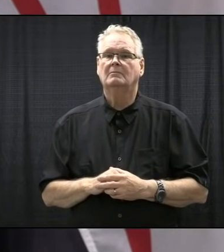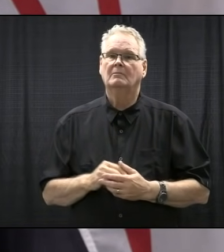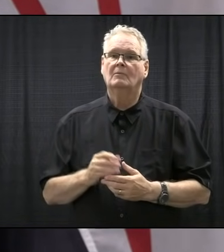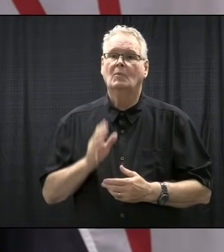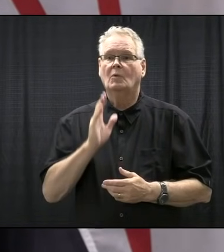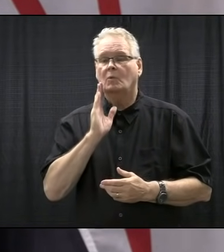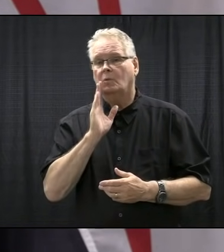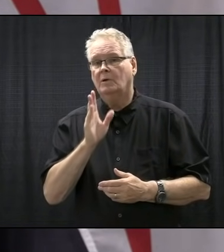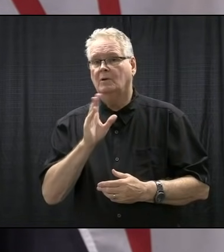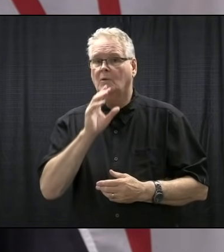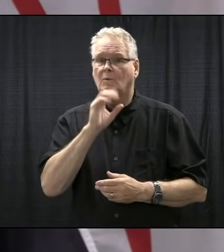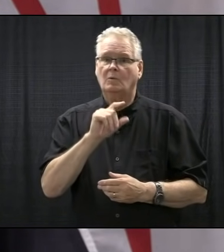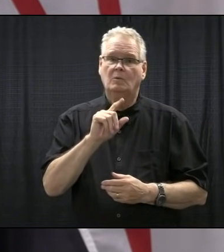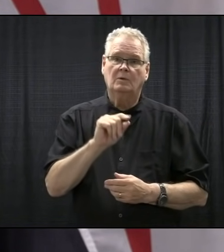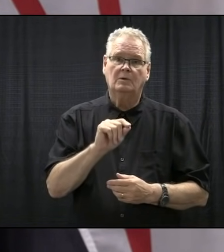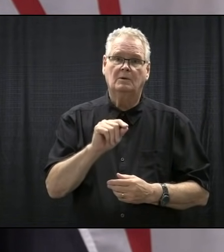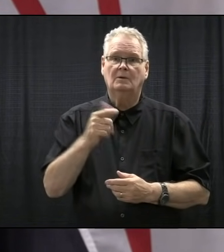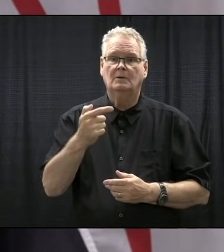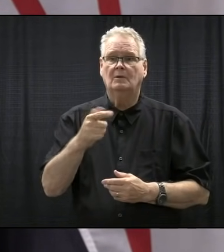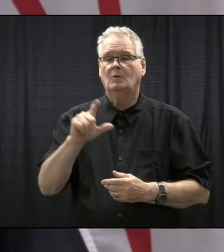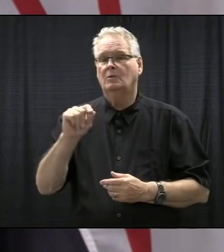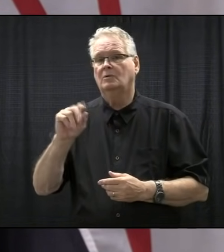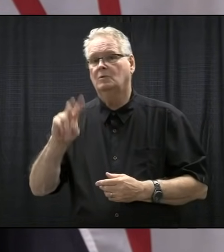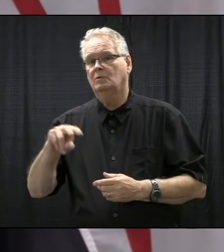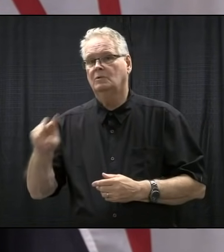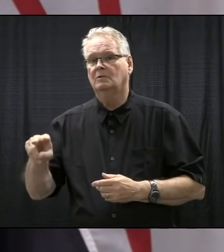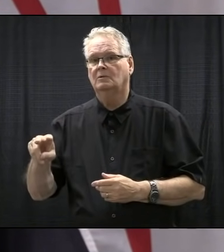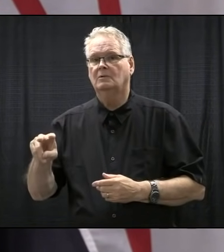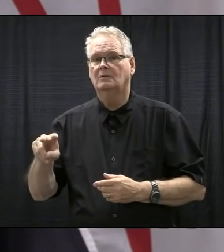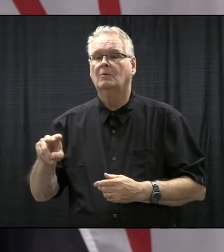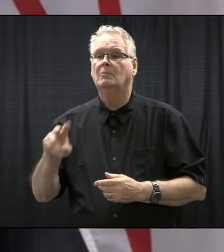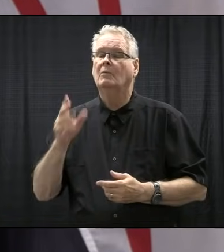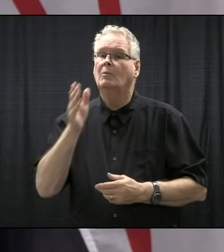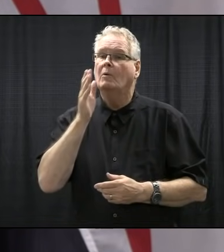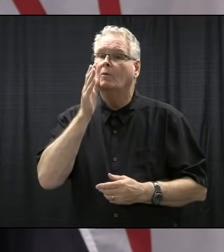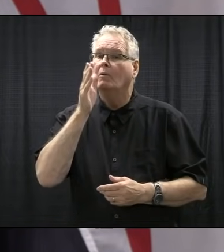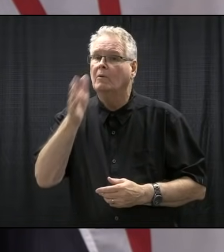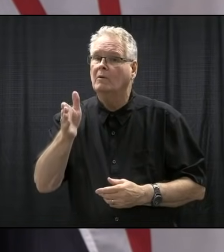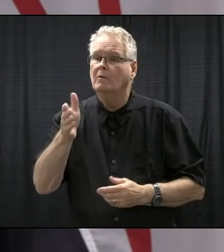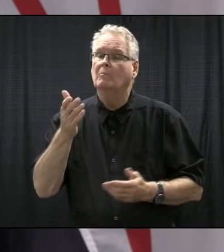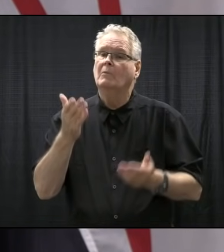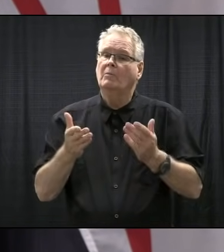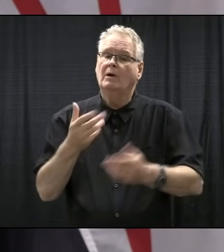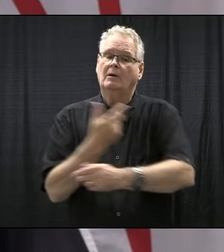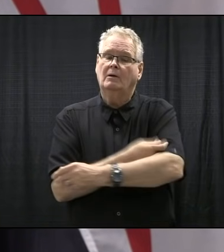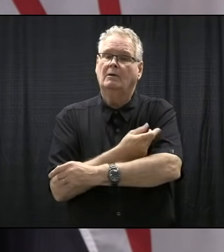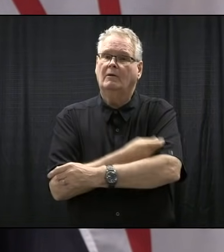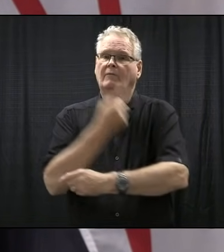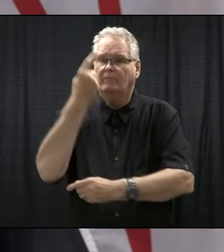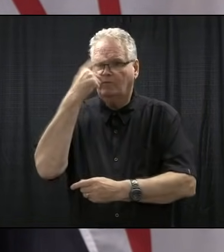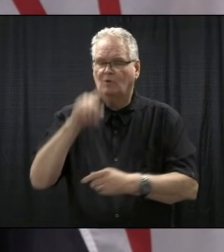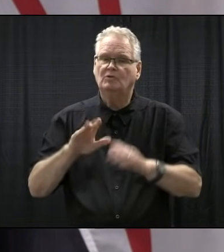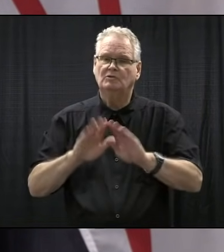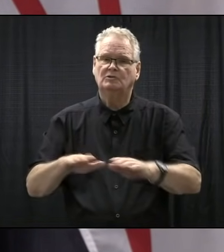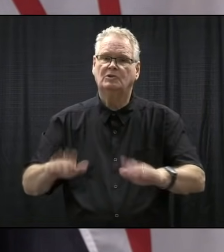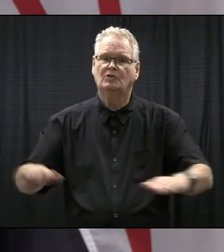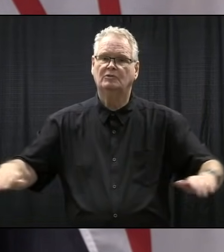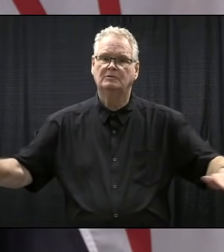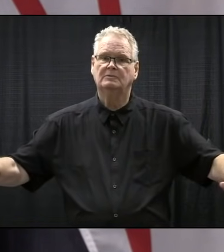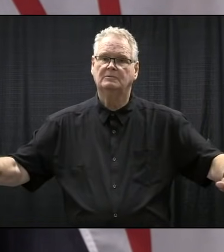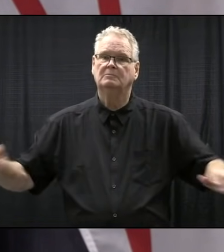before a vaccine is available for children. That's why it's so important for parents, guardians, and eligible siblings of those under 12 to